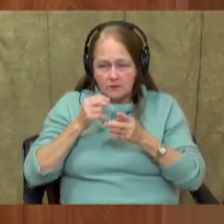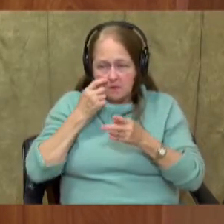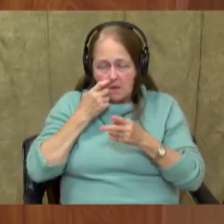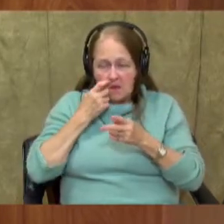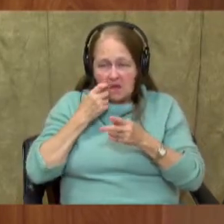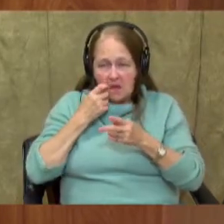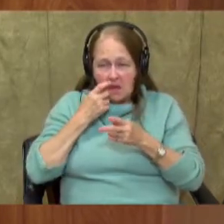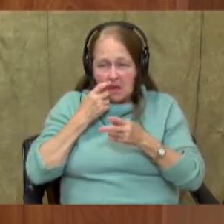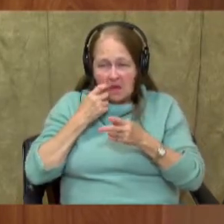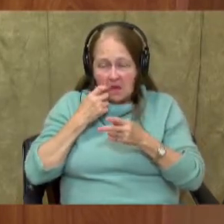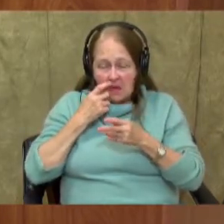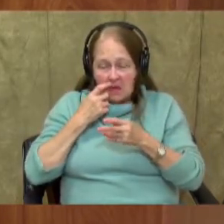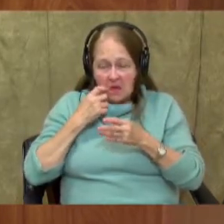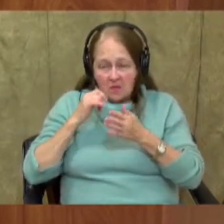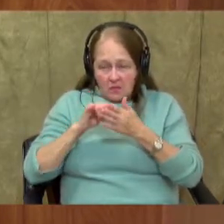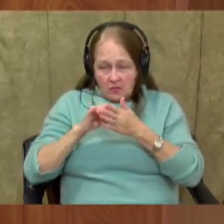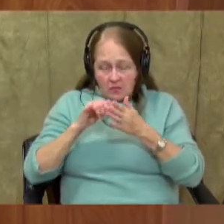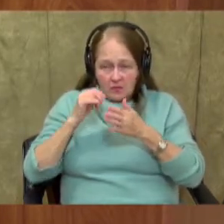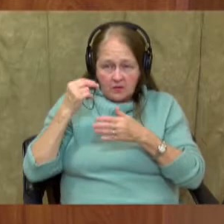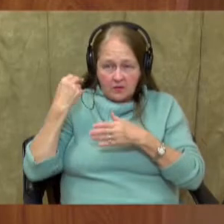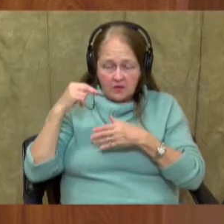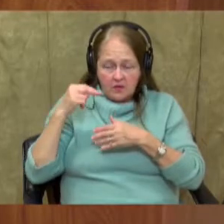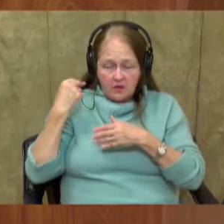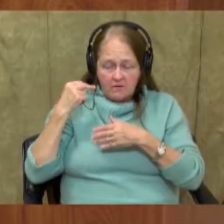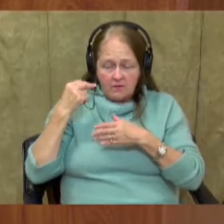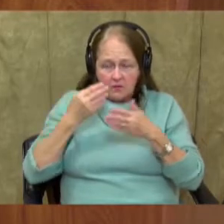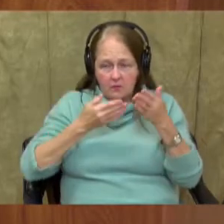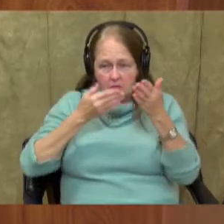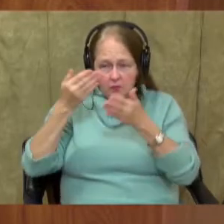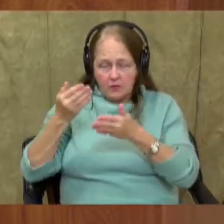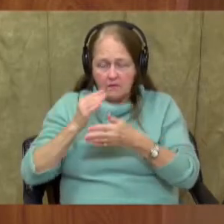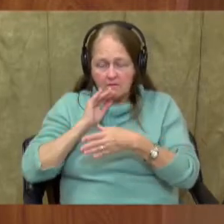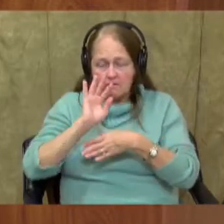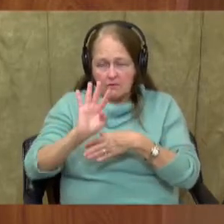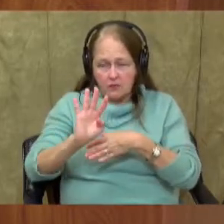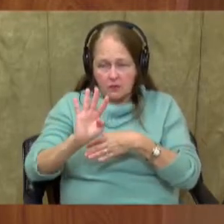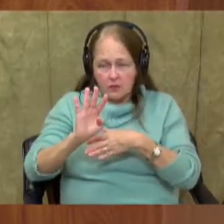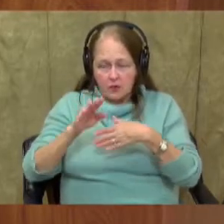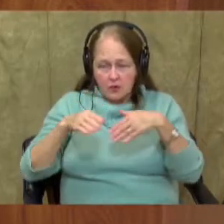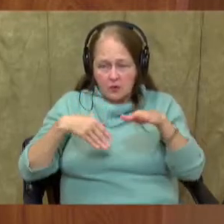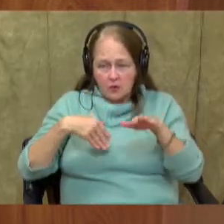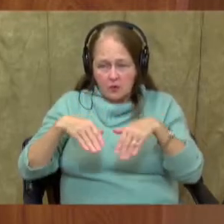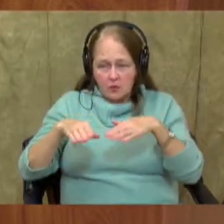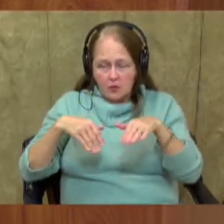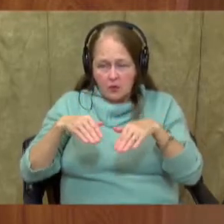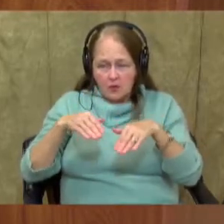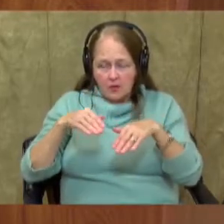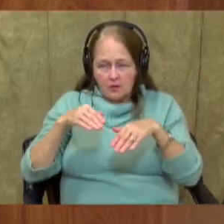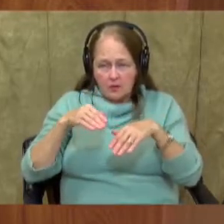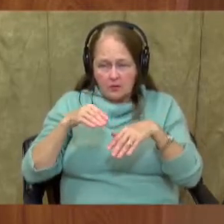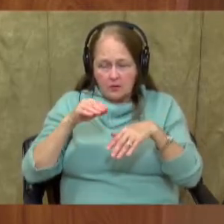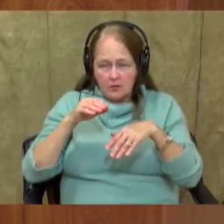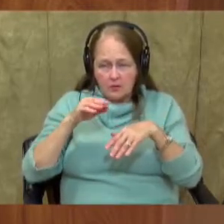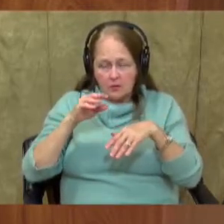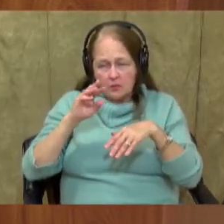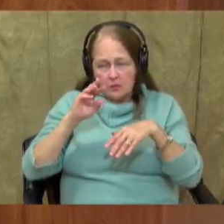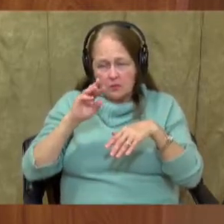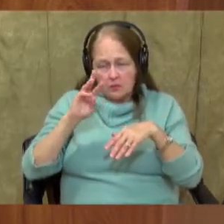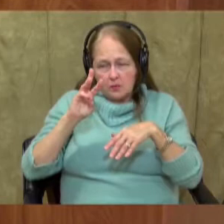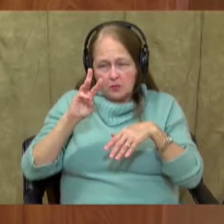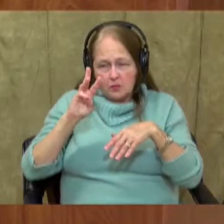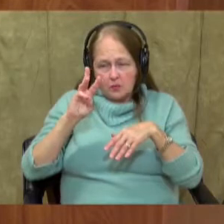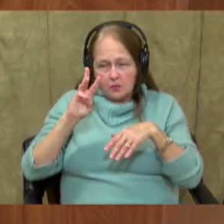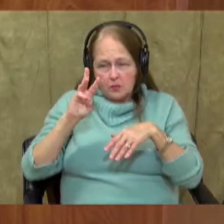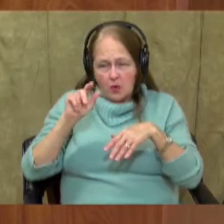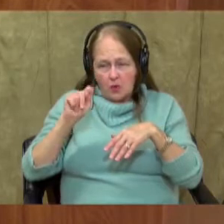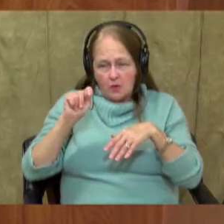I've been here before. I took my nephew when he was 4 years old, and I remember we were walking down Main Street and everybody's smiling and everybody's trying